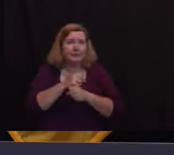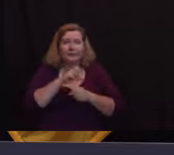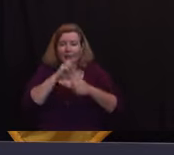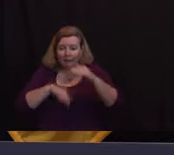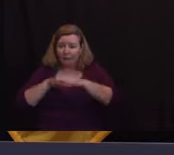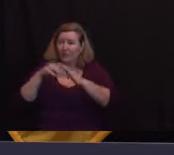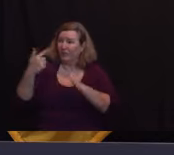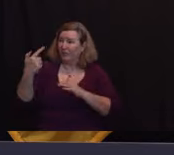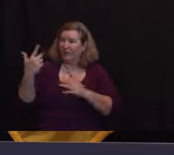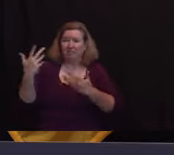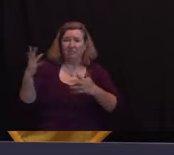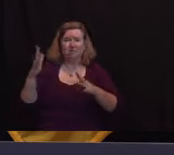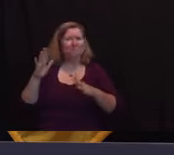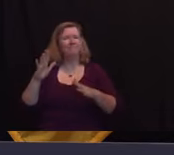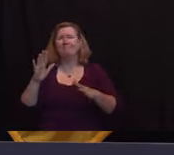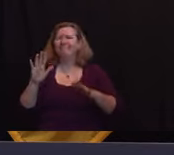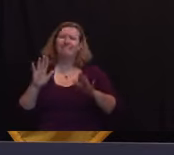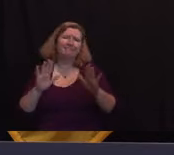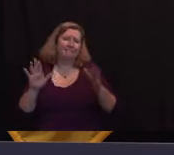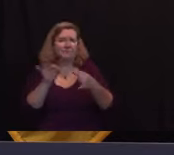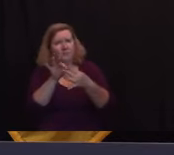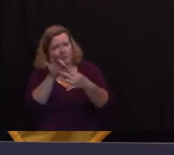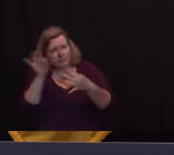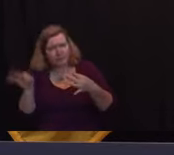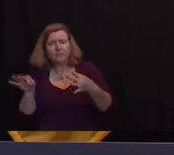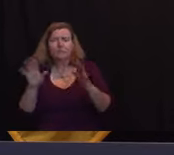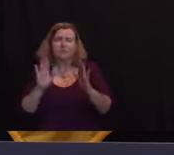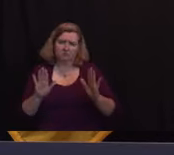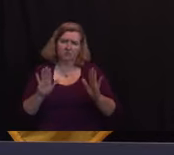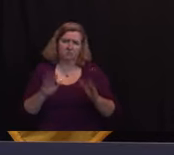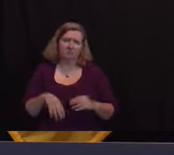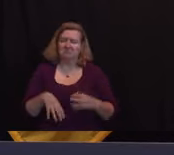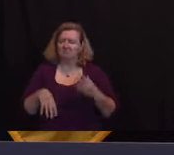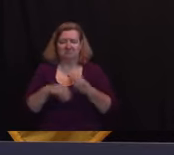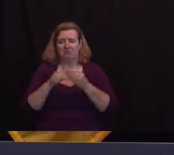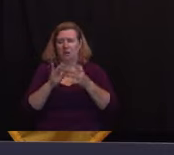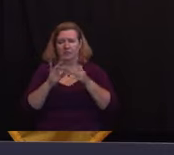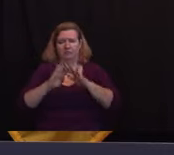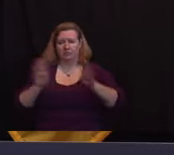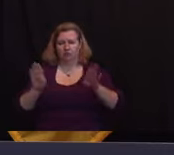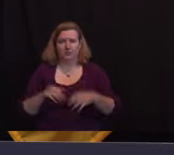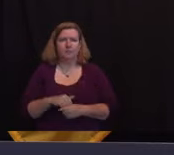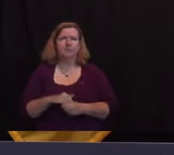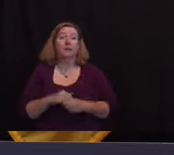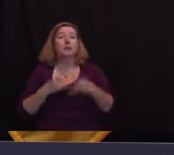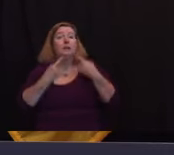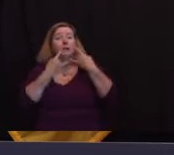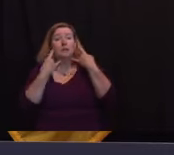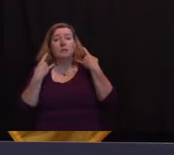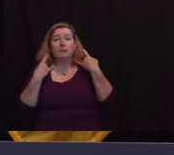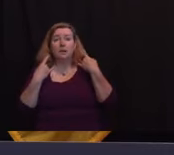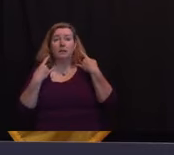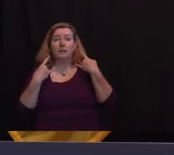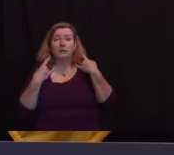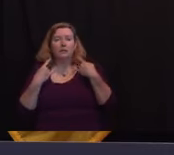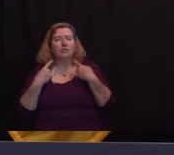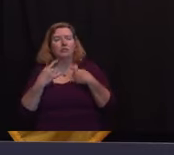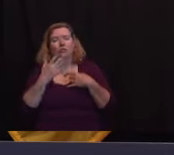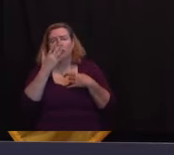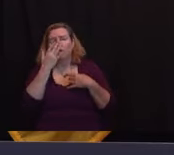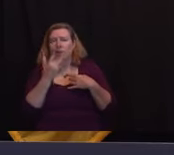no more color. I think too early to tell on the masking, but again, I'll stay where I